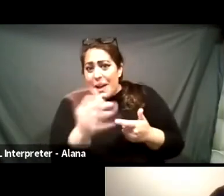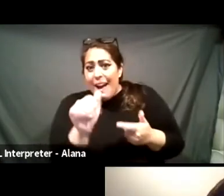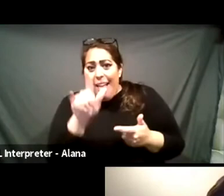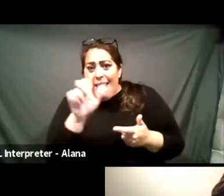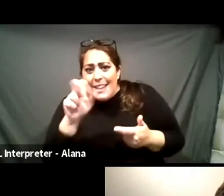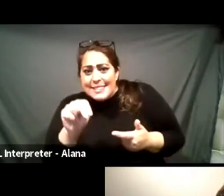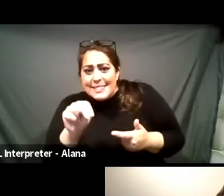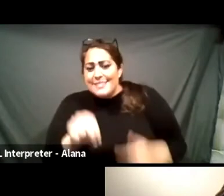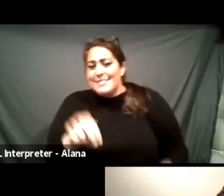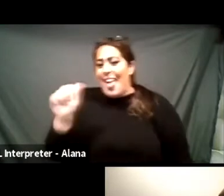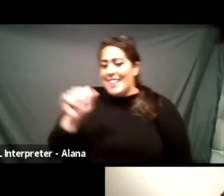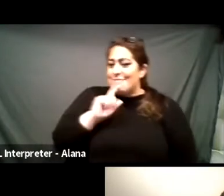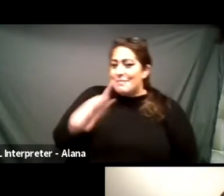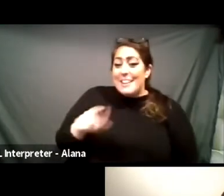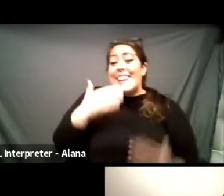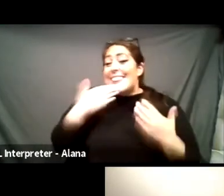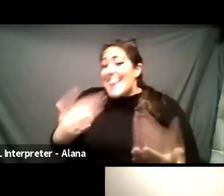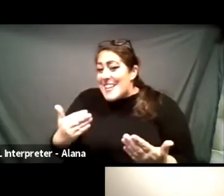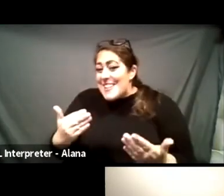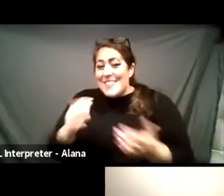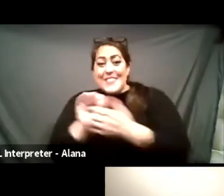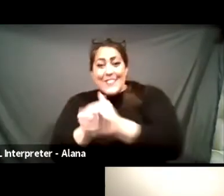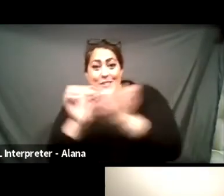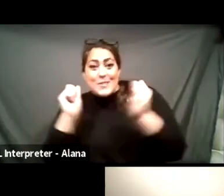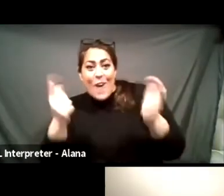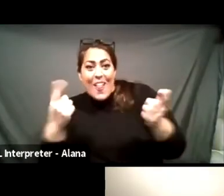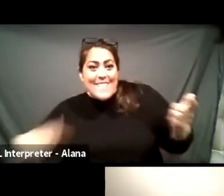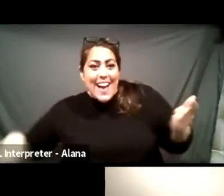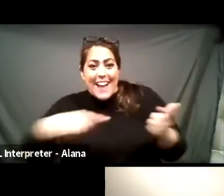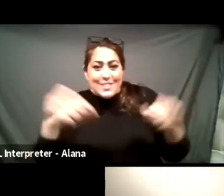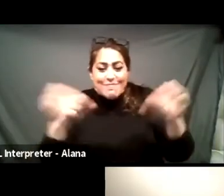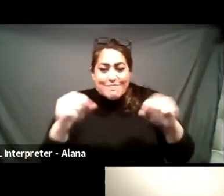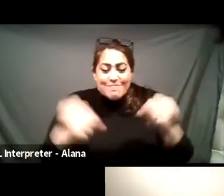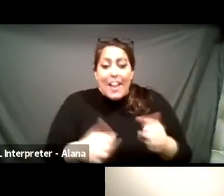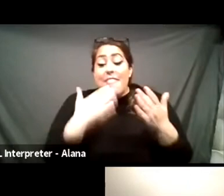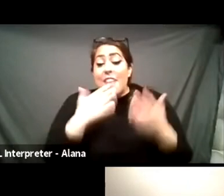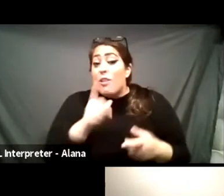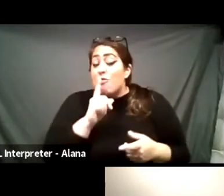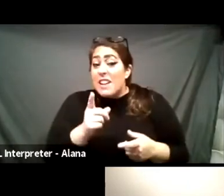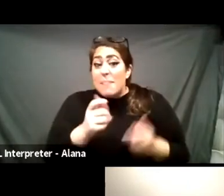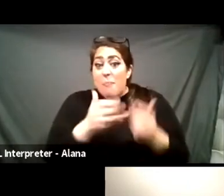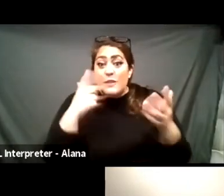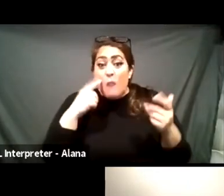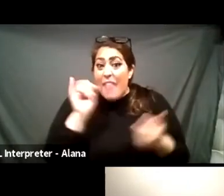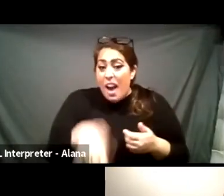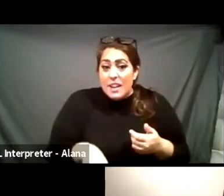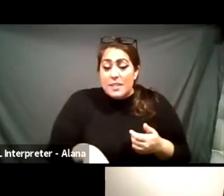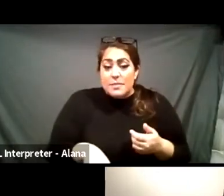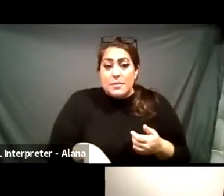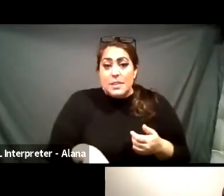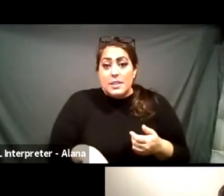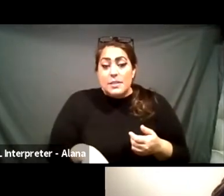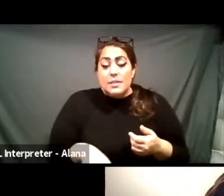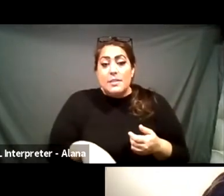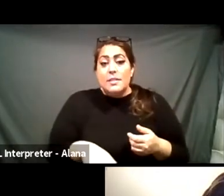Thank you. Congratulations to all of us, then I would say. And thank you really much for that. And I think just, yeah, just to